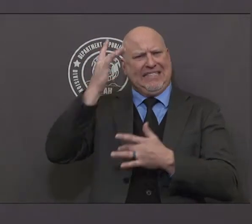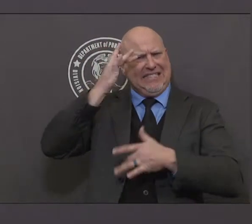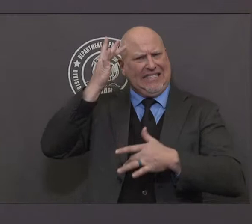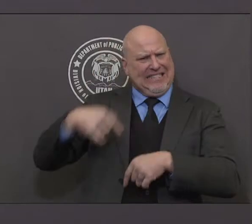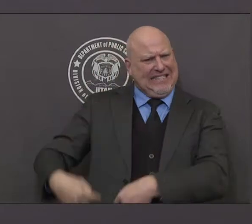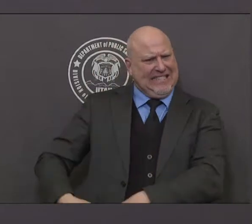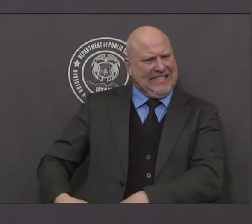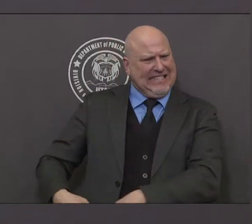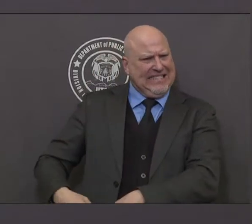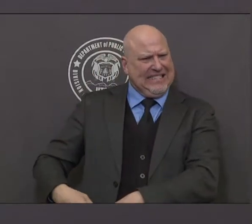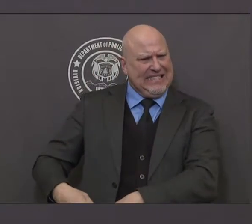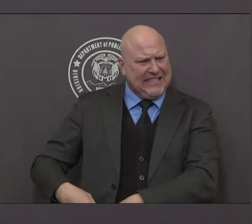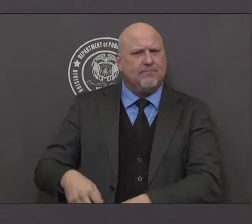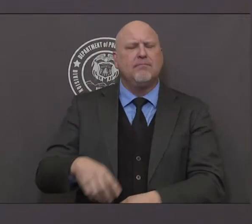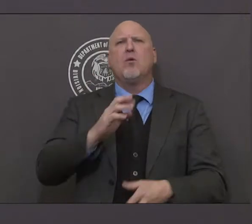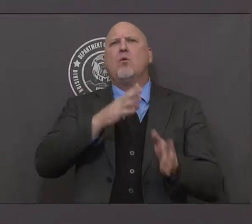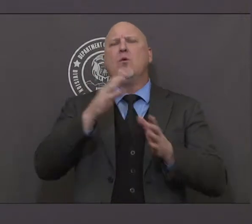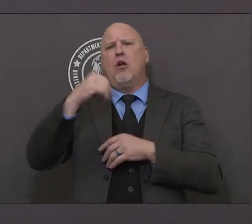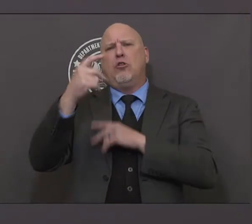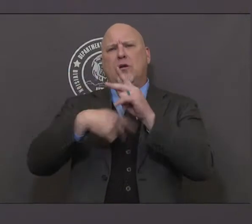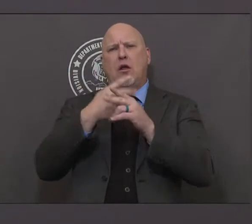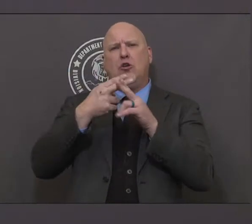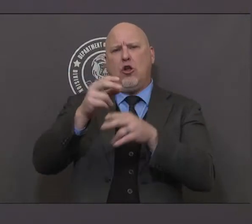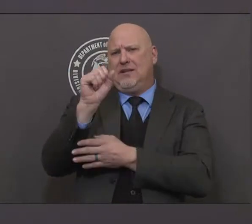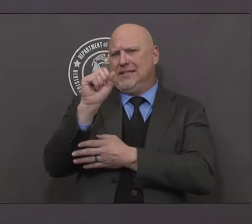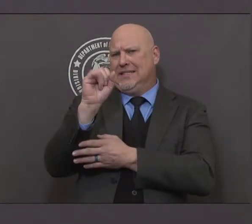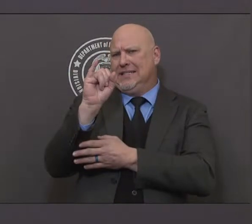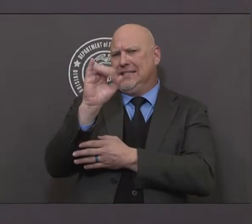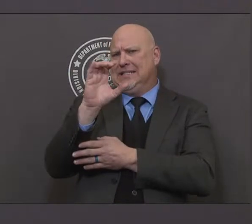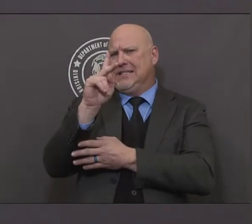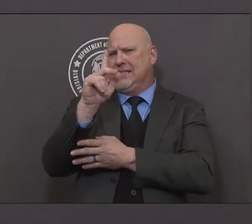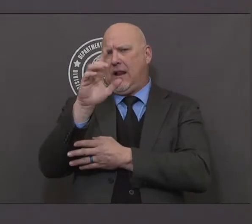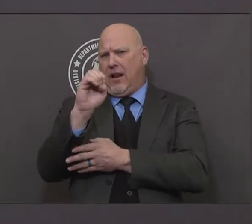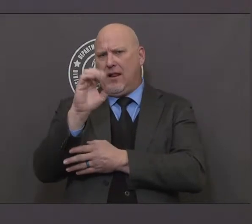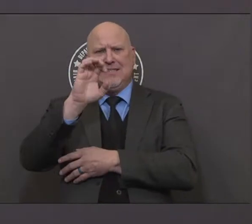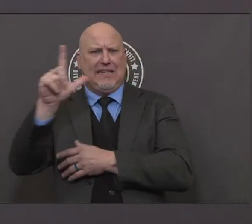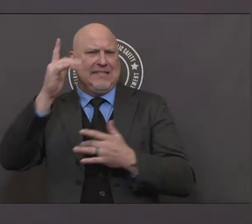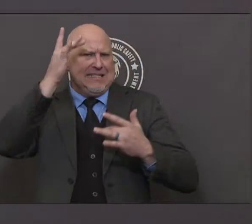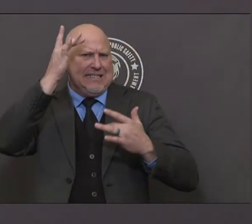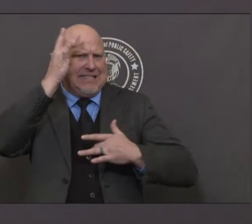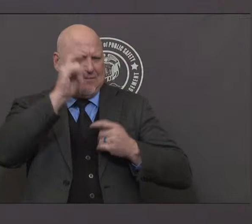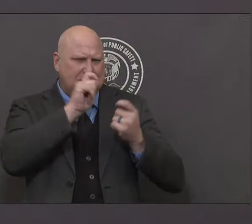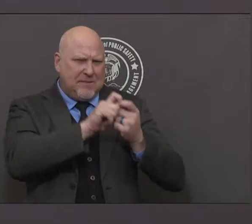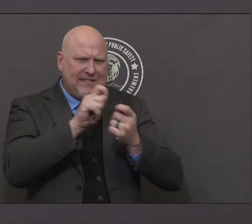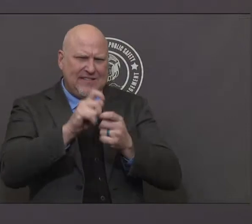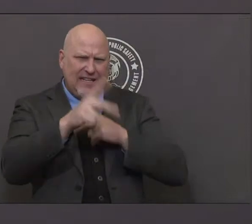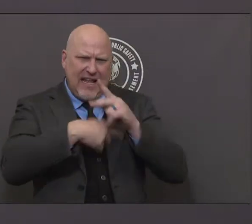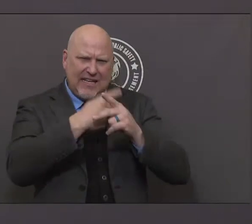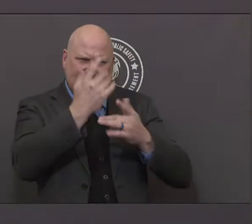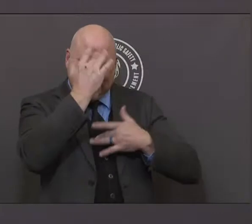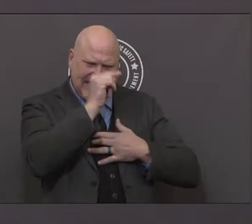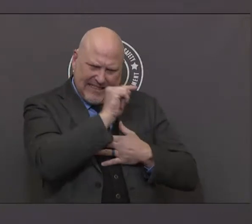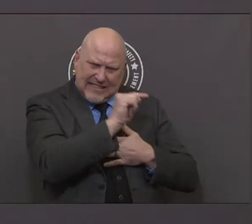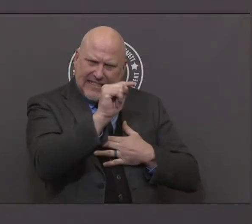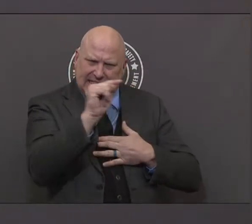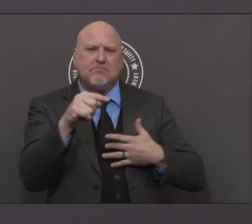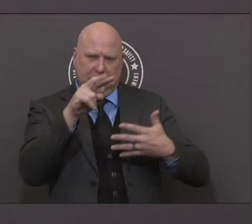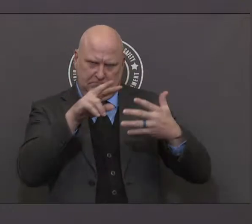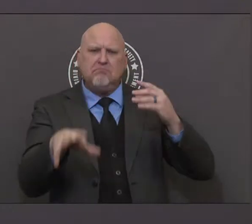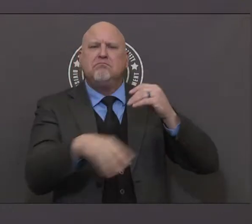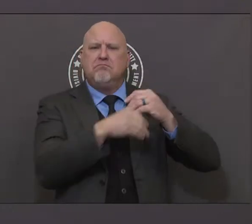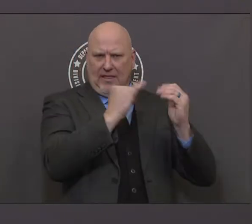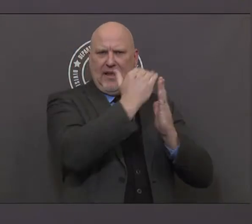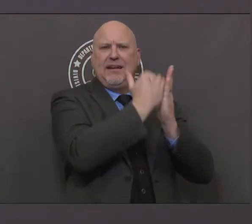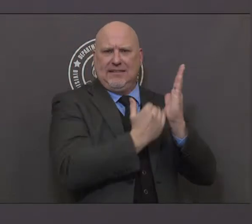know there are a whole bunch of people who listened to that list and thought, I'm so close, I'm not on that list, and that's going to be very frustrating.